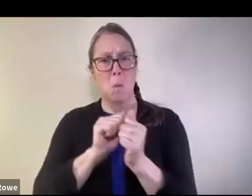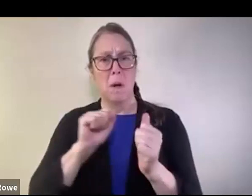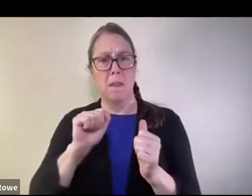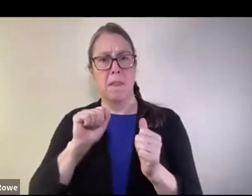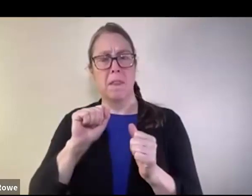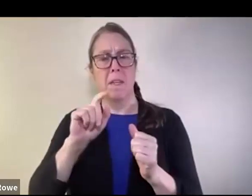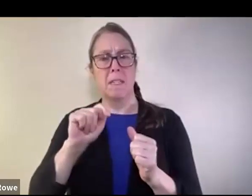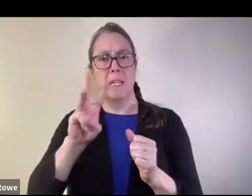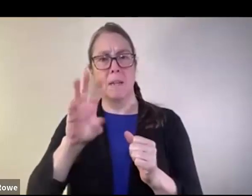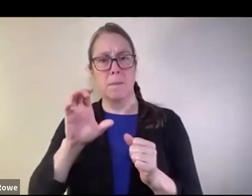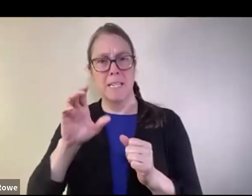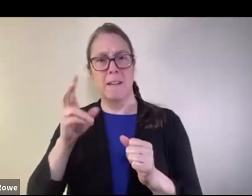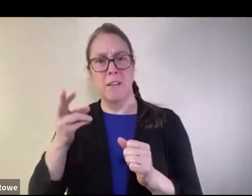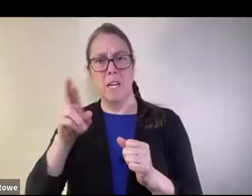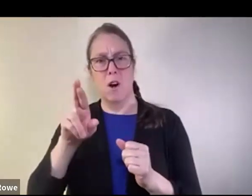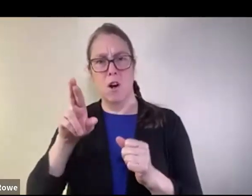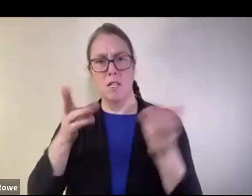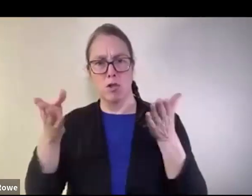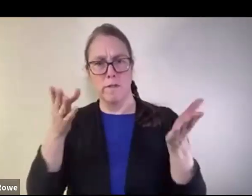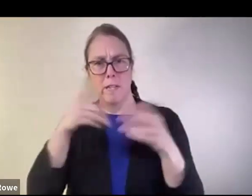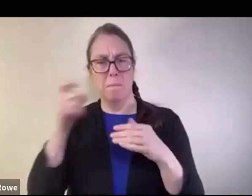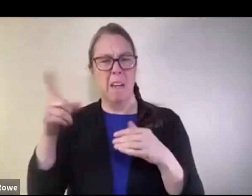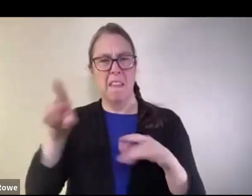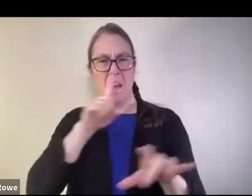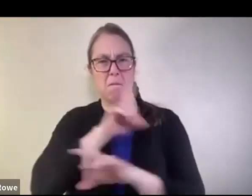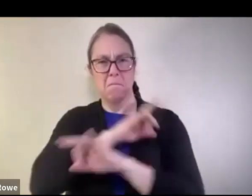terrible experience with the Humble office.